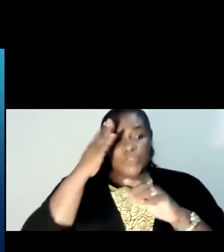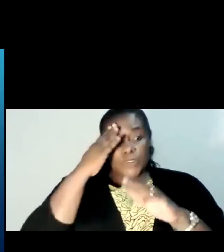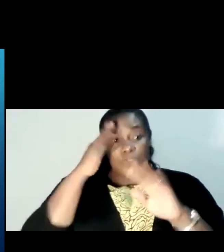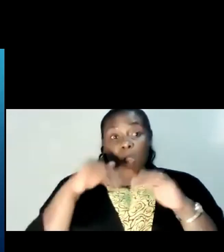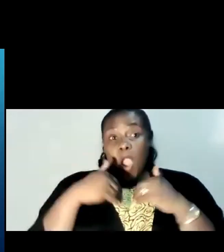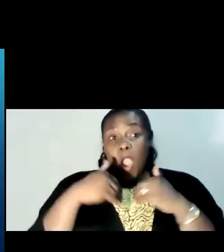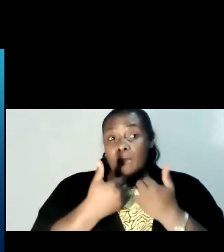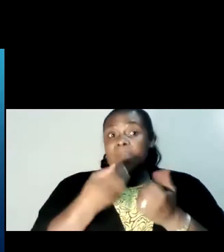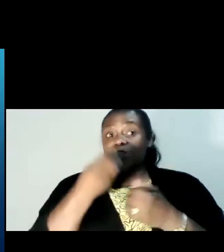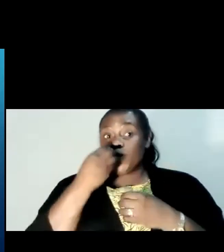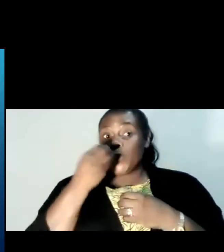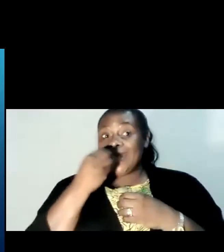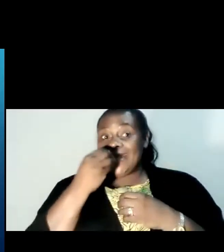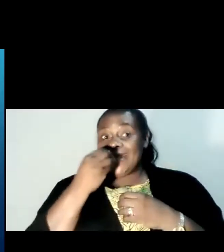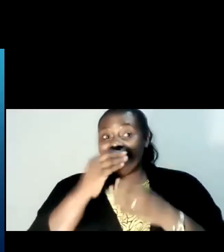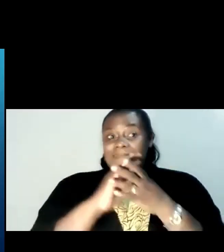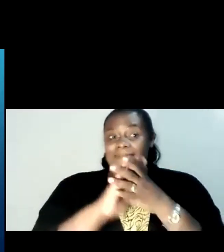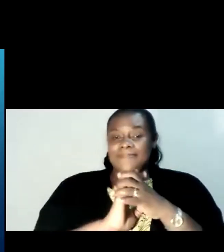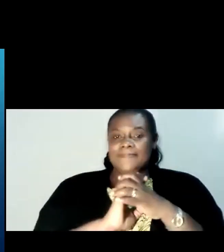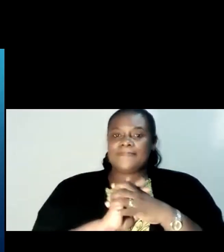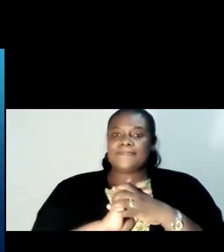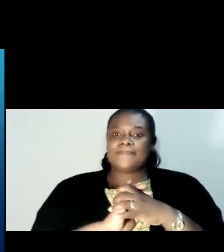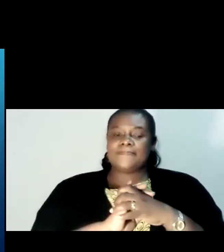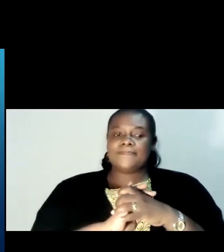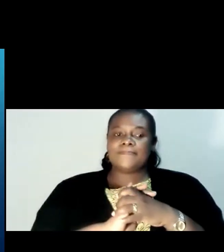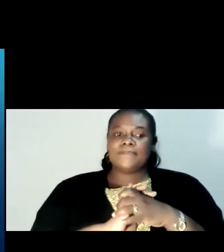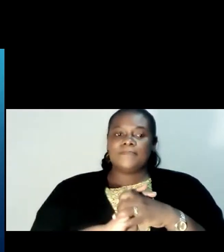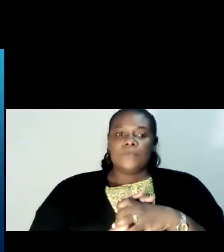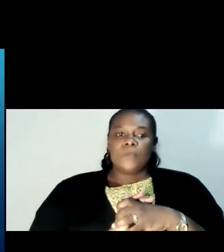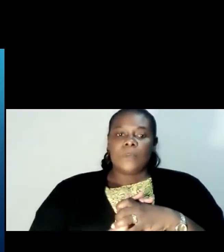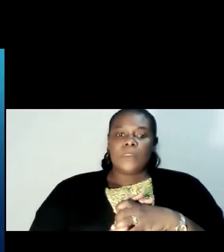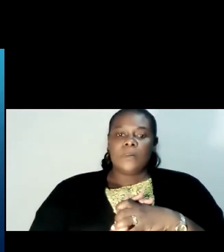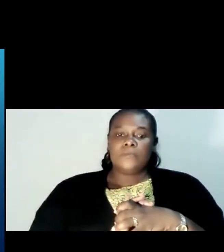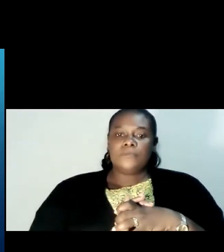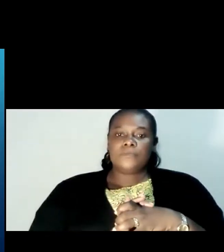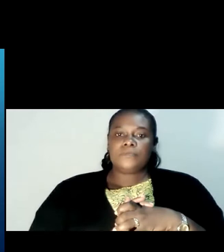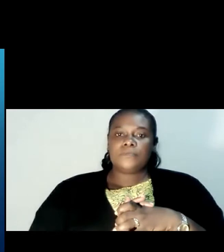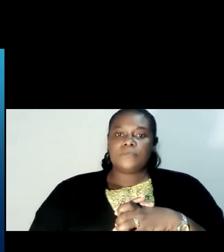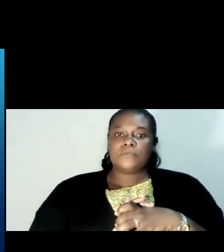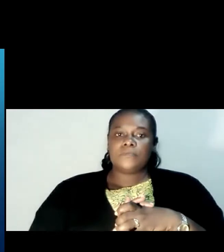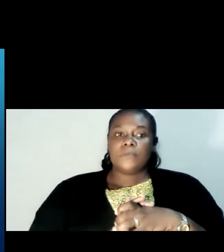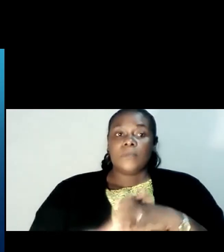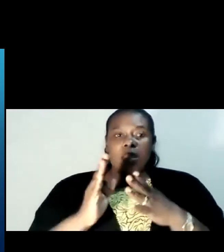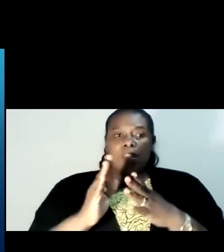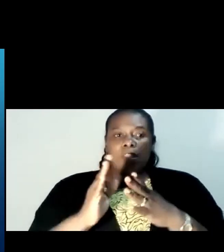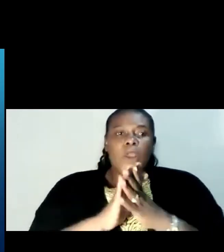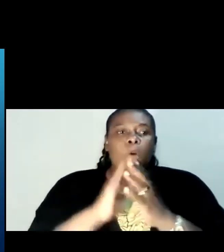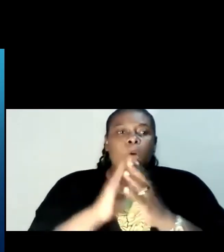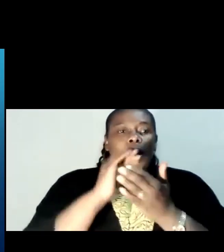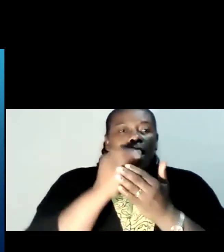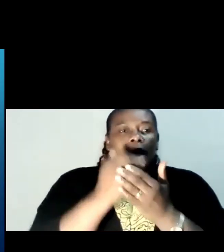All right, so in the chat, someone had asked about sea moss.